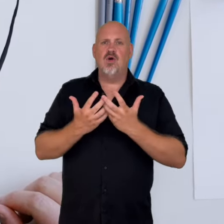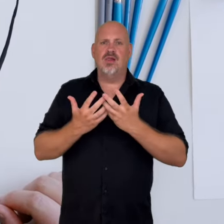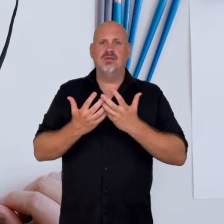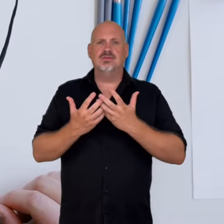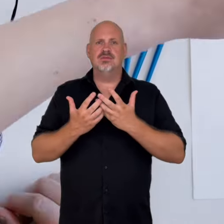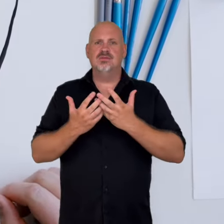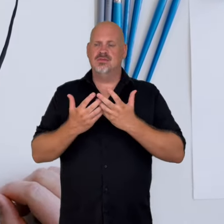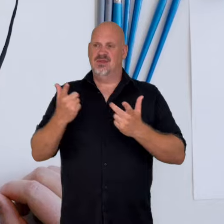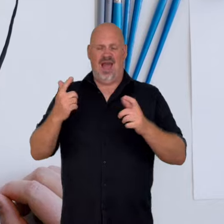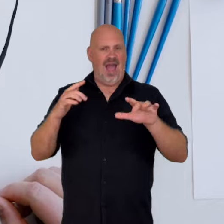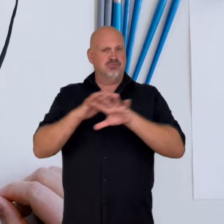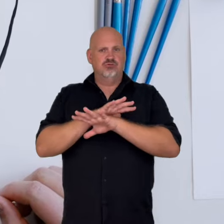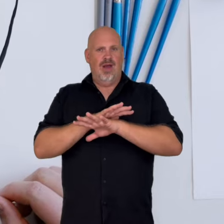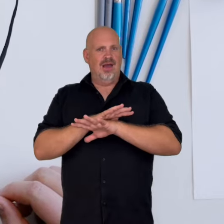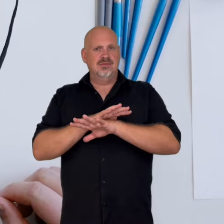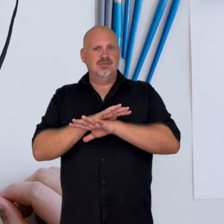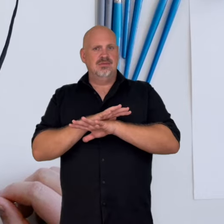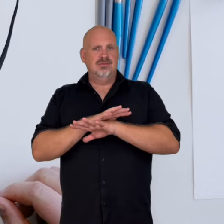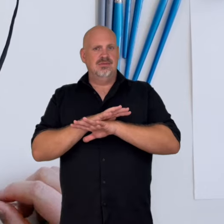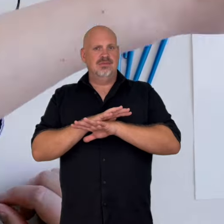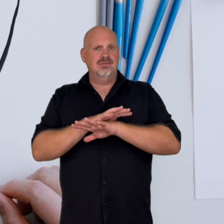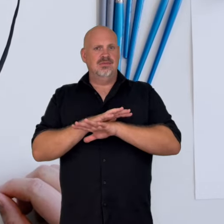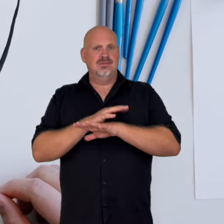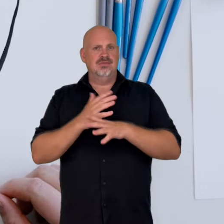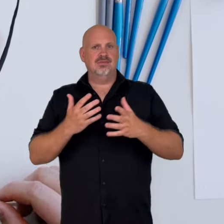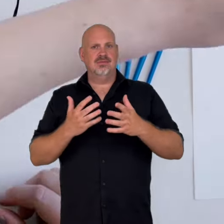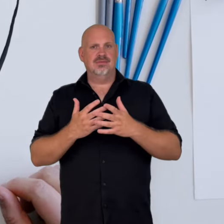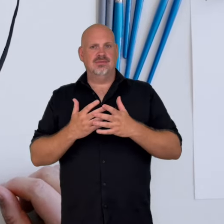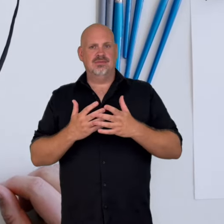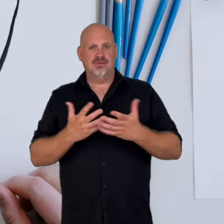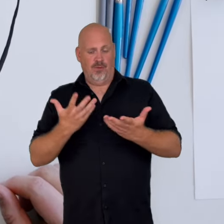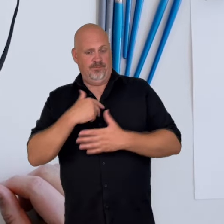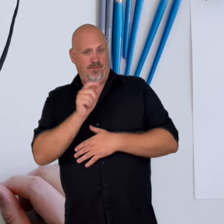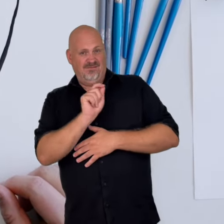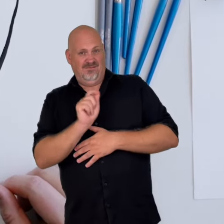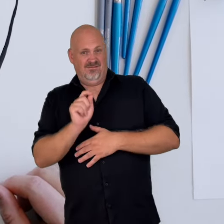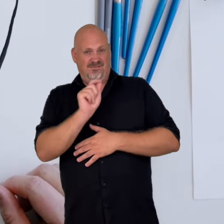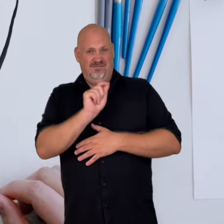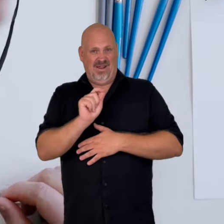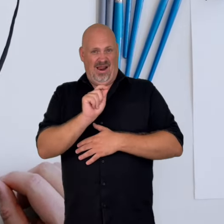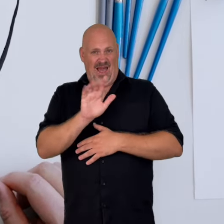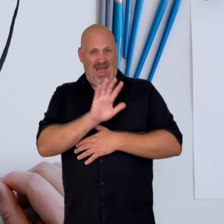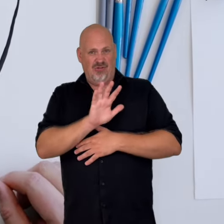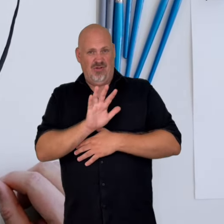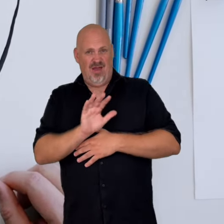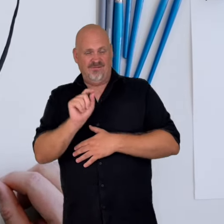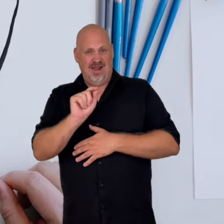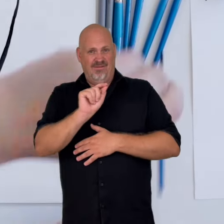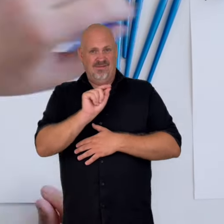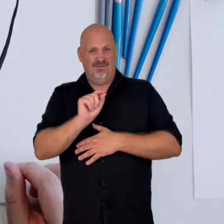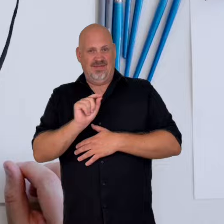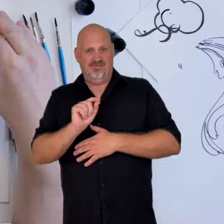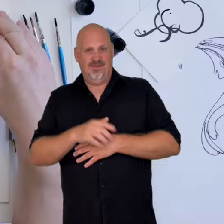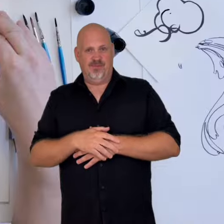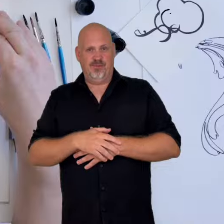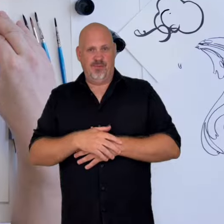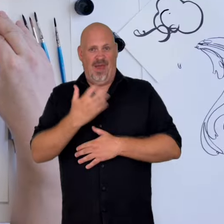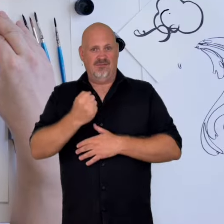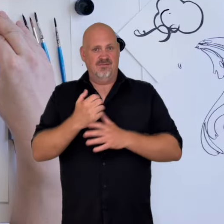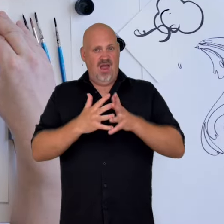make these sort of abstract flower patterns. And paisley is abstract. It's an interesting combination